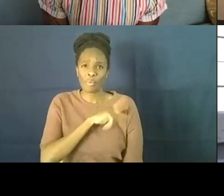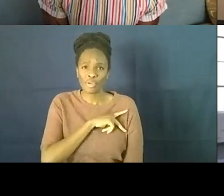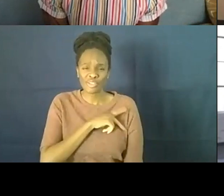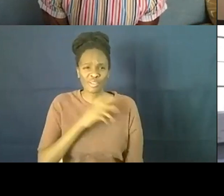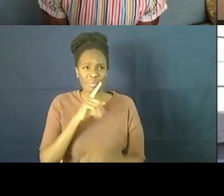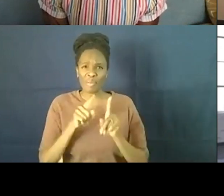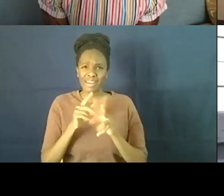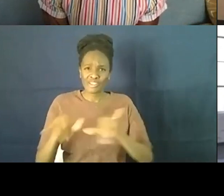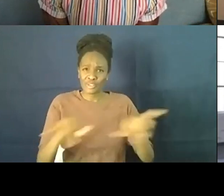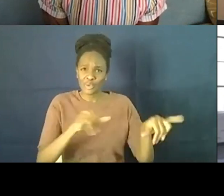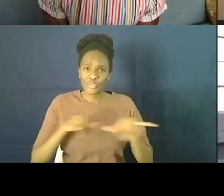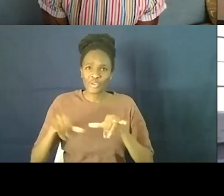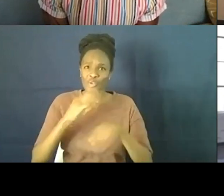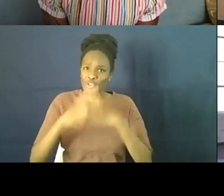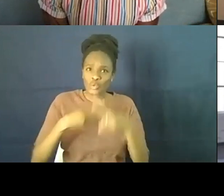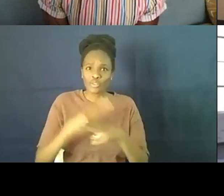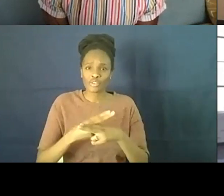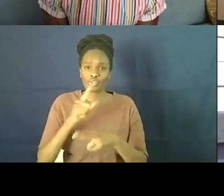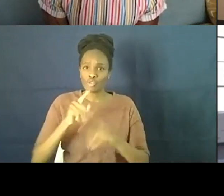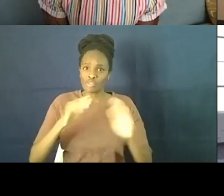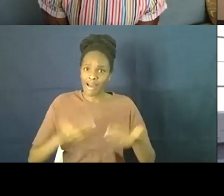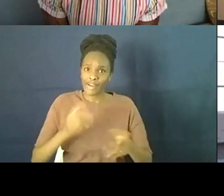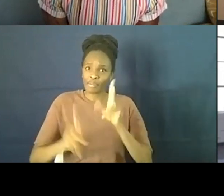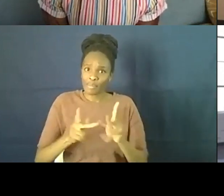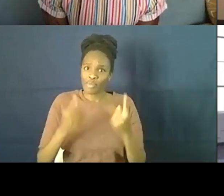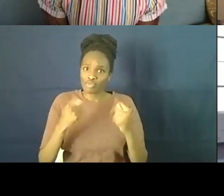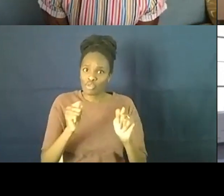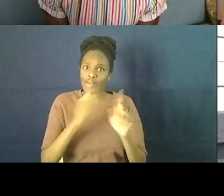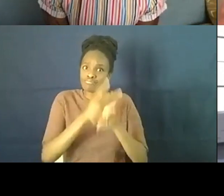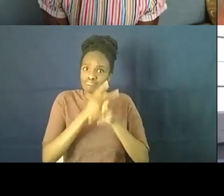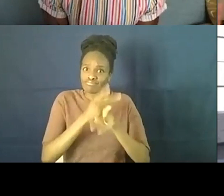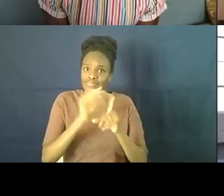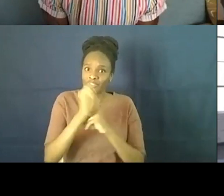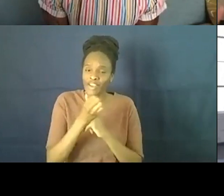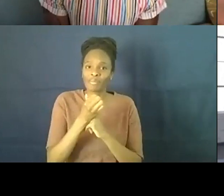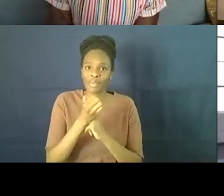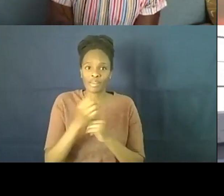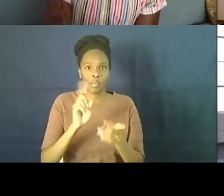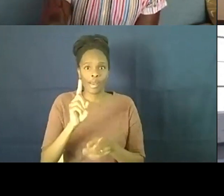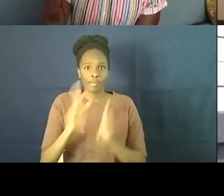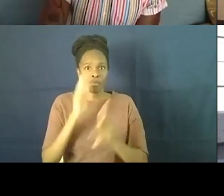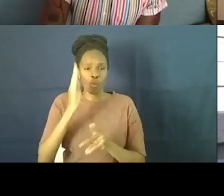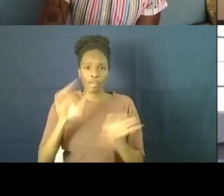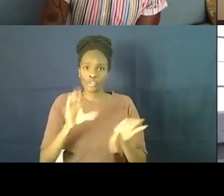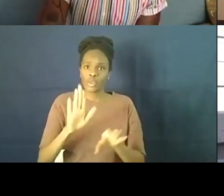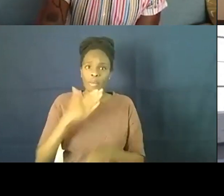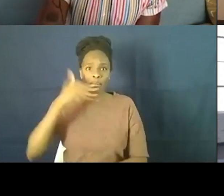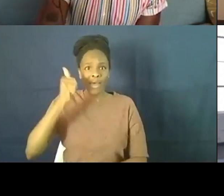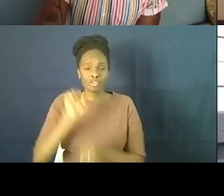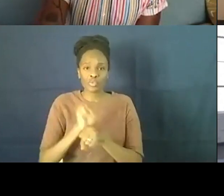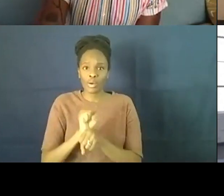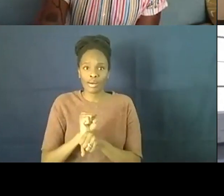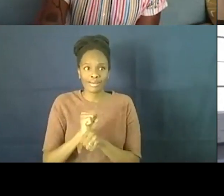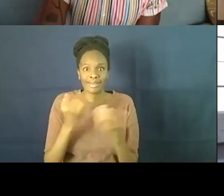like, well, you just hire good people and you like try to facilitate an environment where they can do their best work. To me, that's like, duh. But